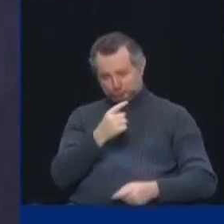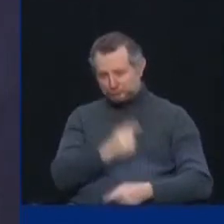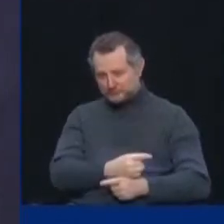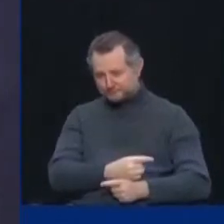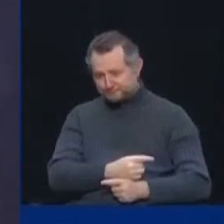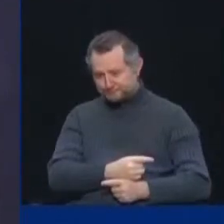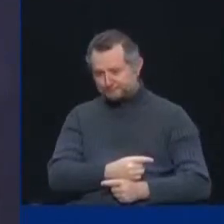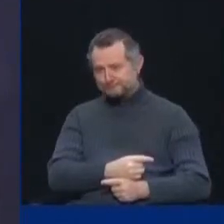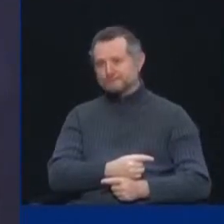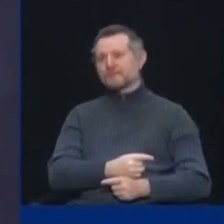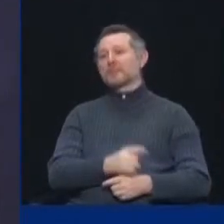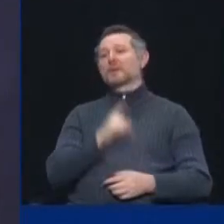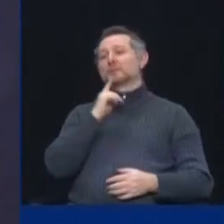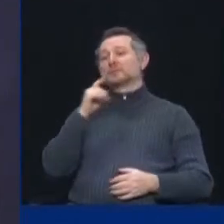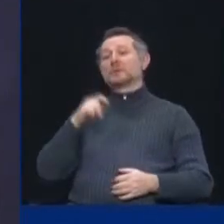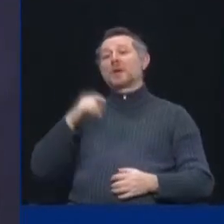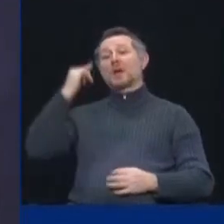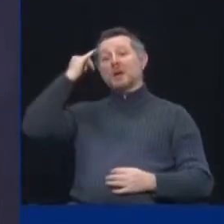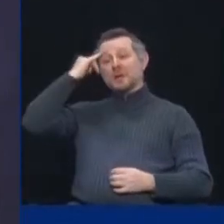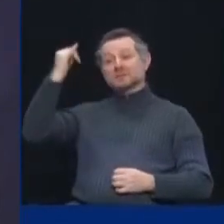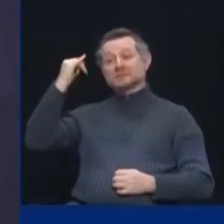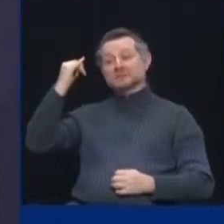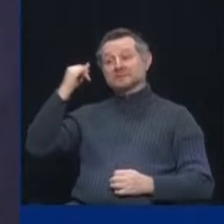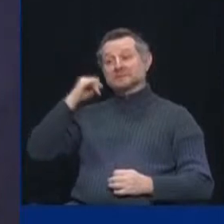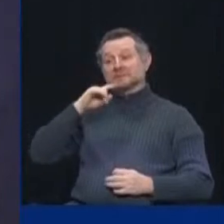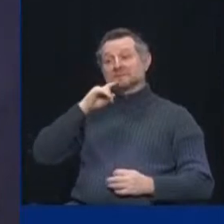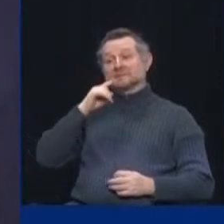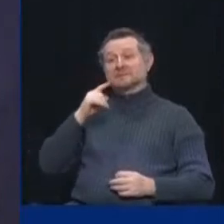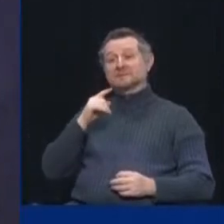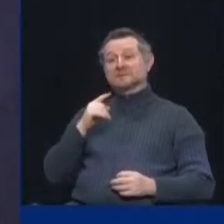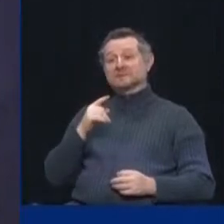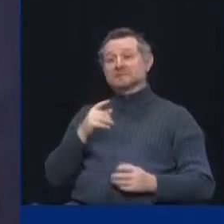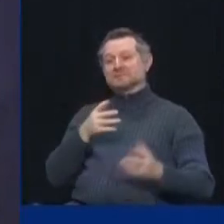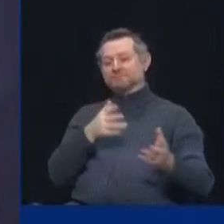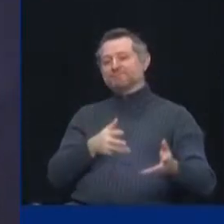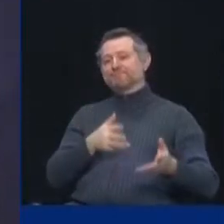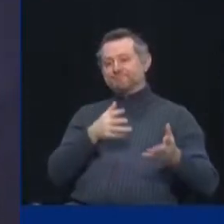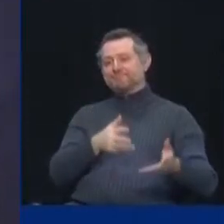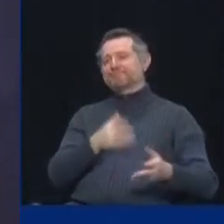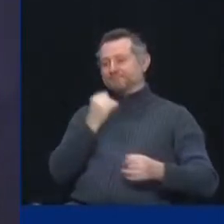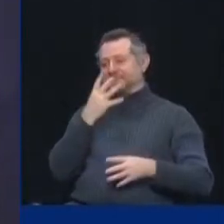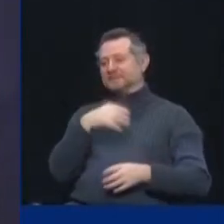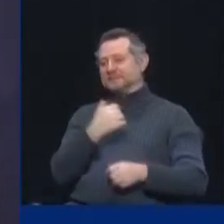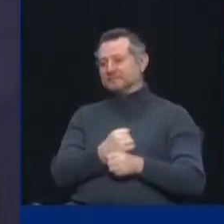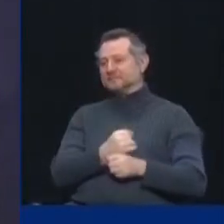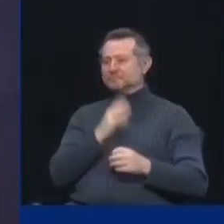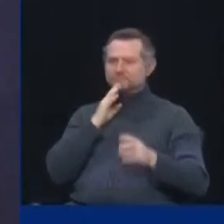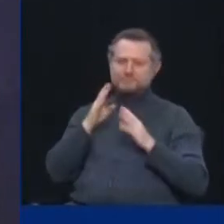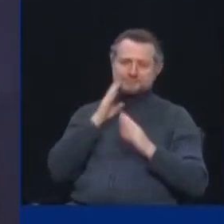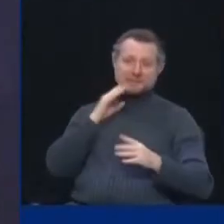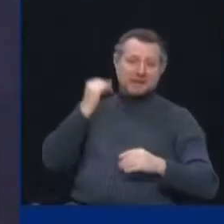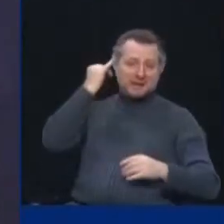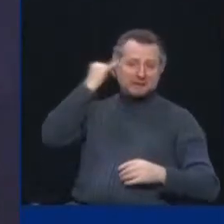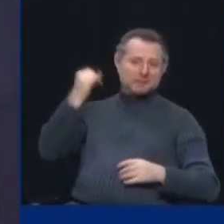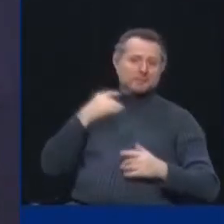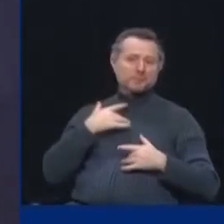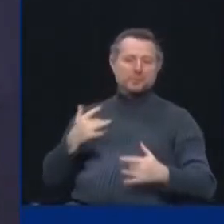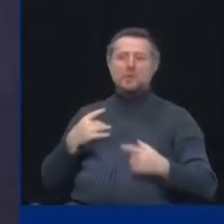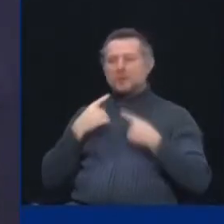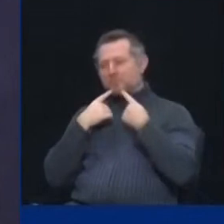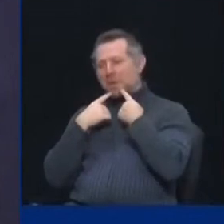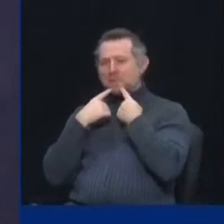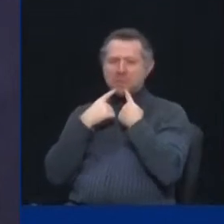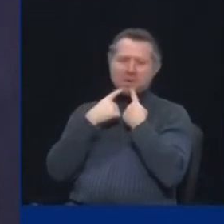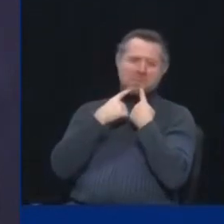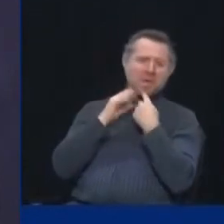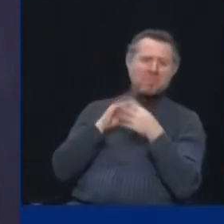an idea that was there for a lot of years. Many ideas are, but they're just too big and too